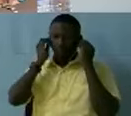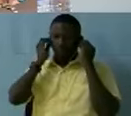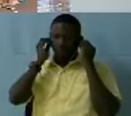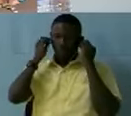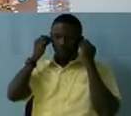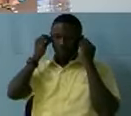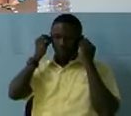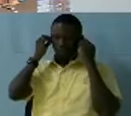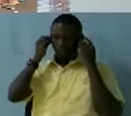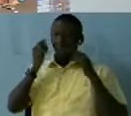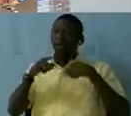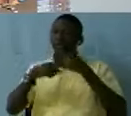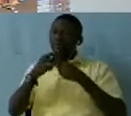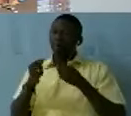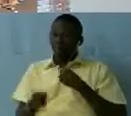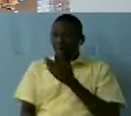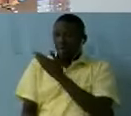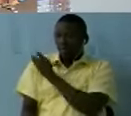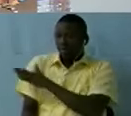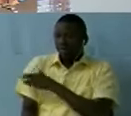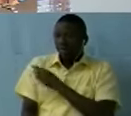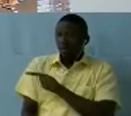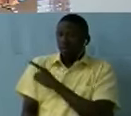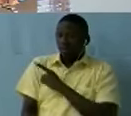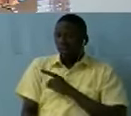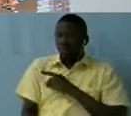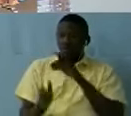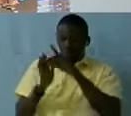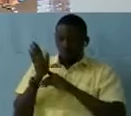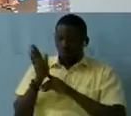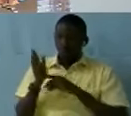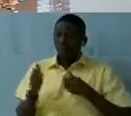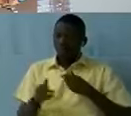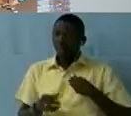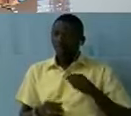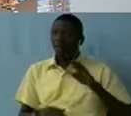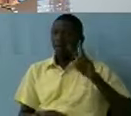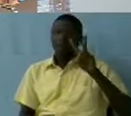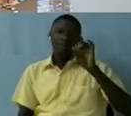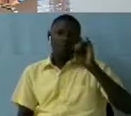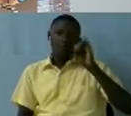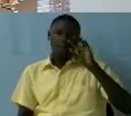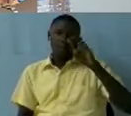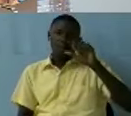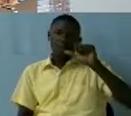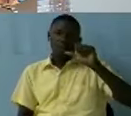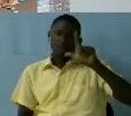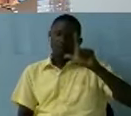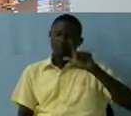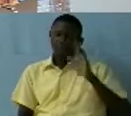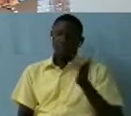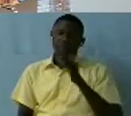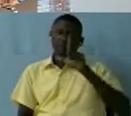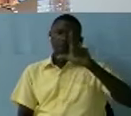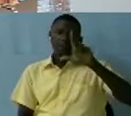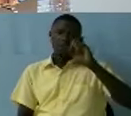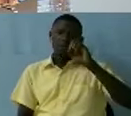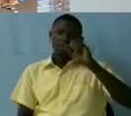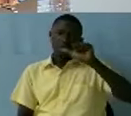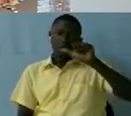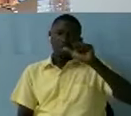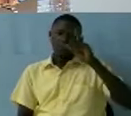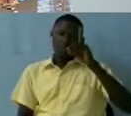And after I left his treatment program, my viral load, I know also. Because MRC are very standing. Because MRC showed